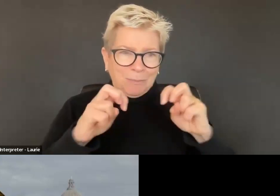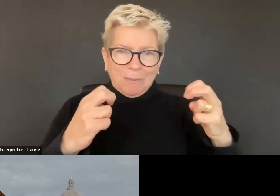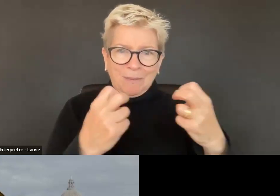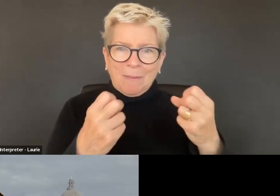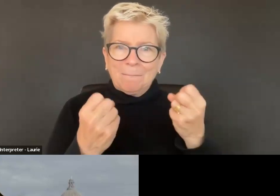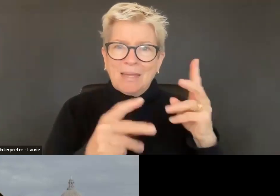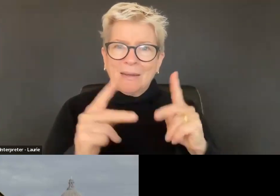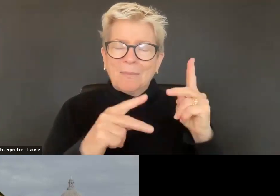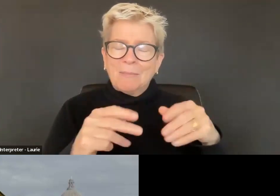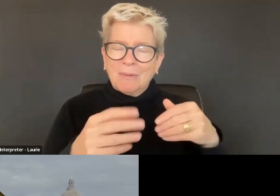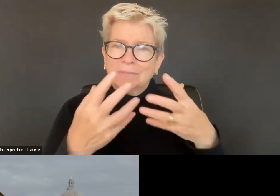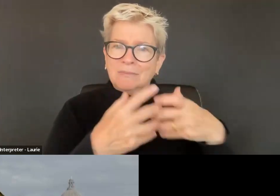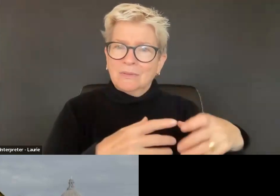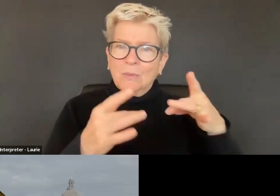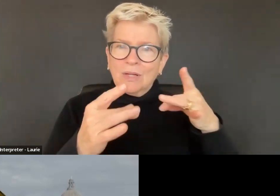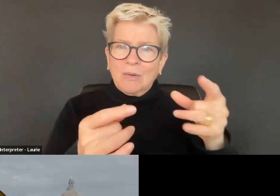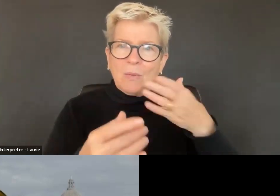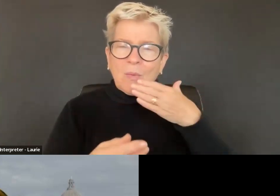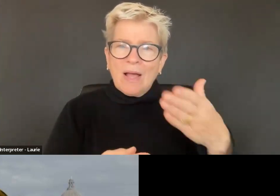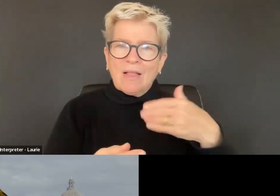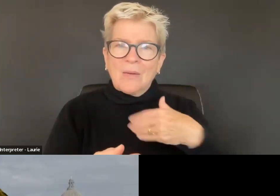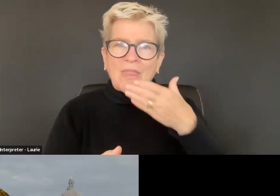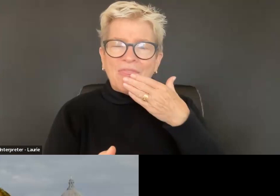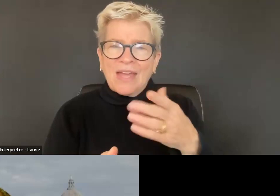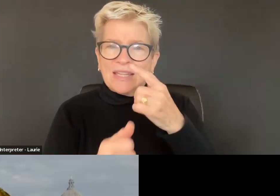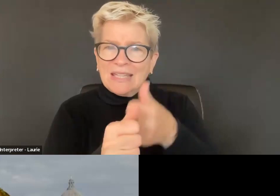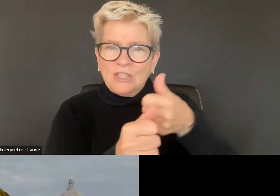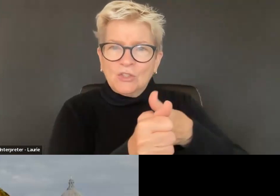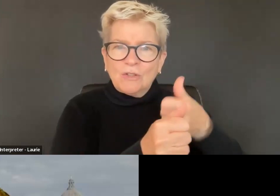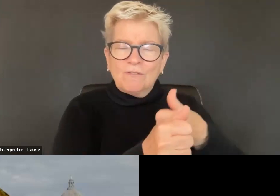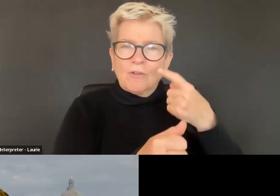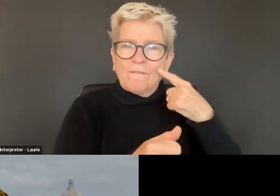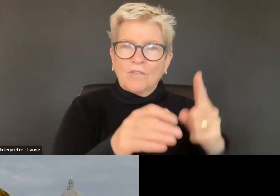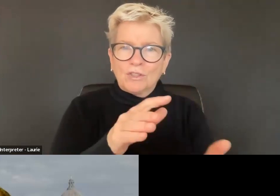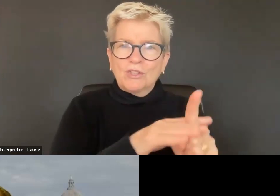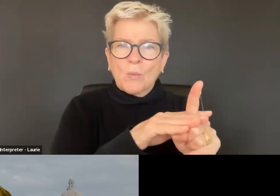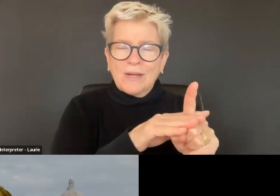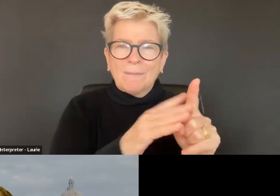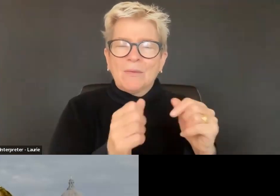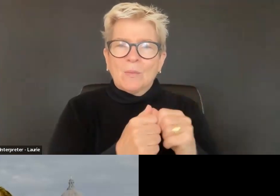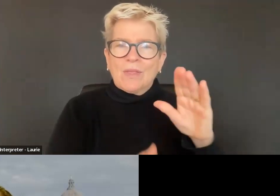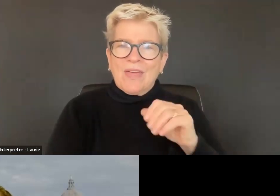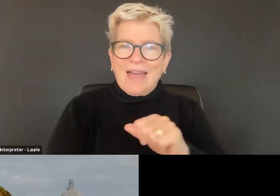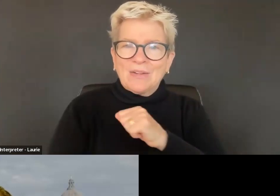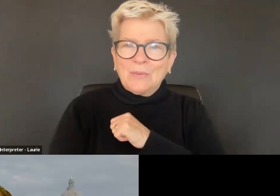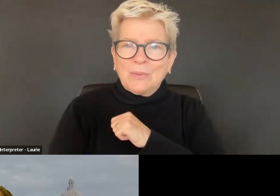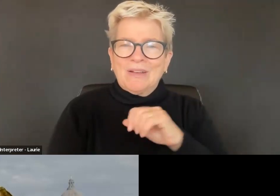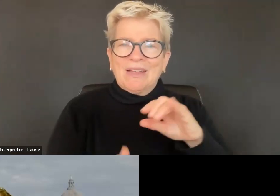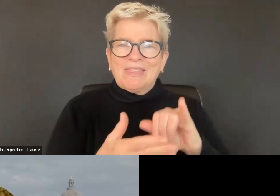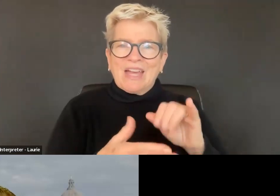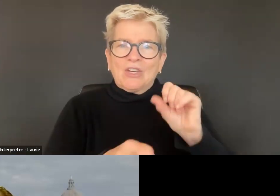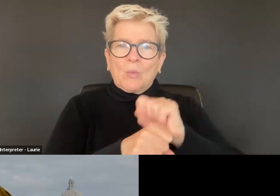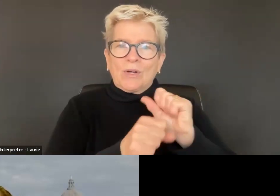thank each and every one of you for really showing up with the attitude that you will be